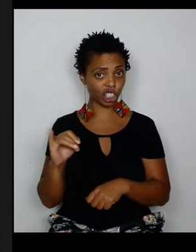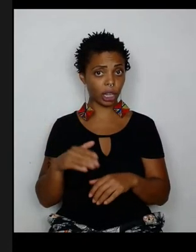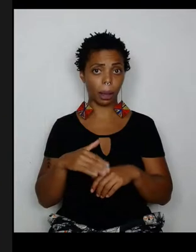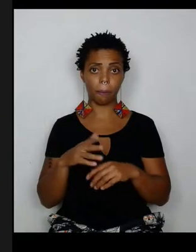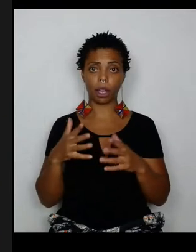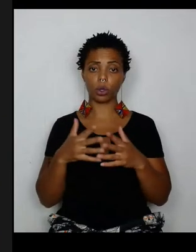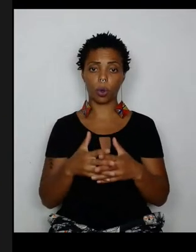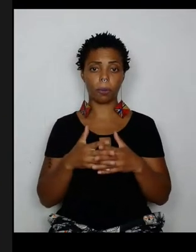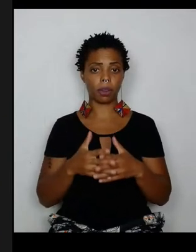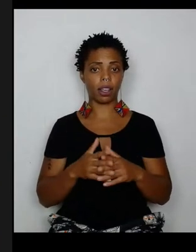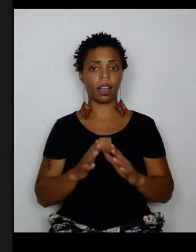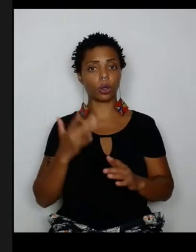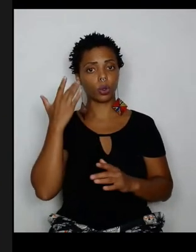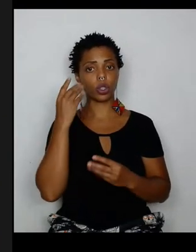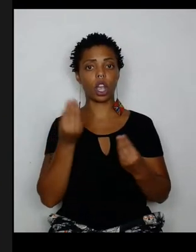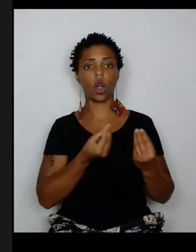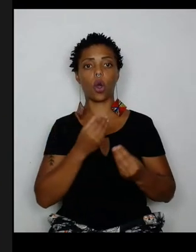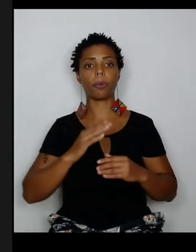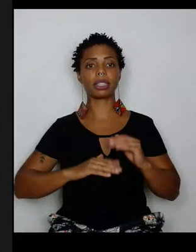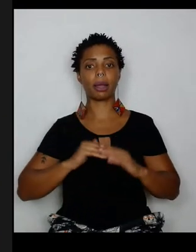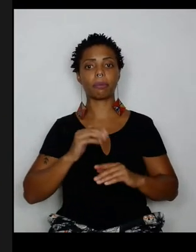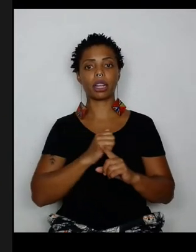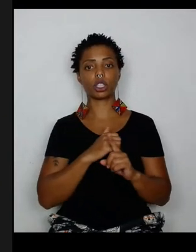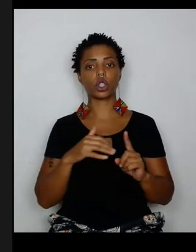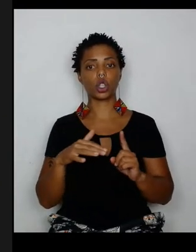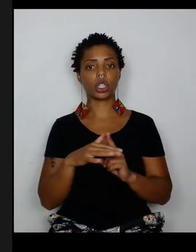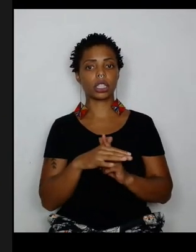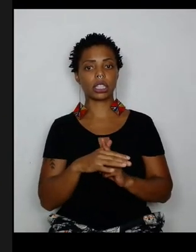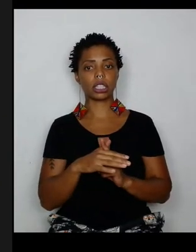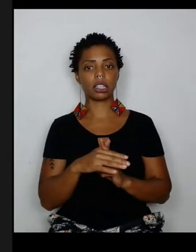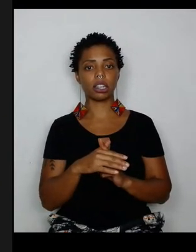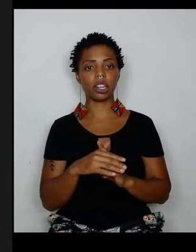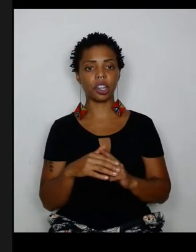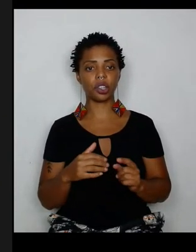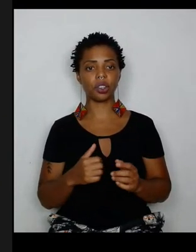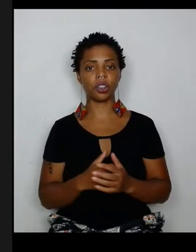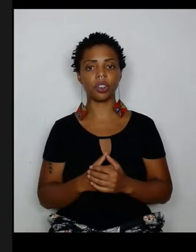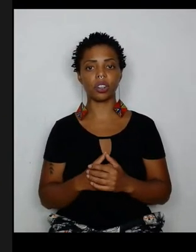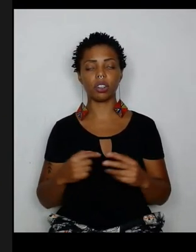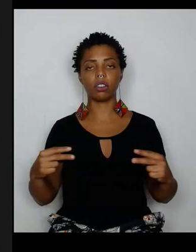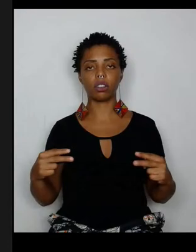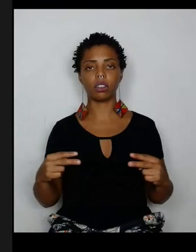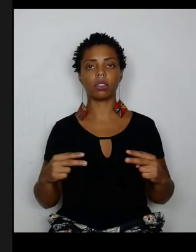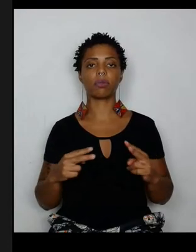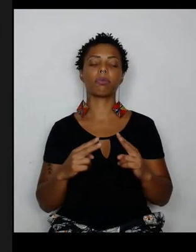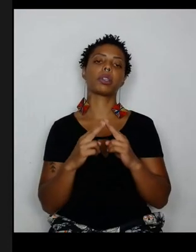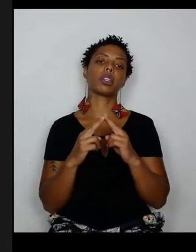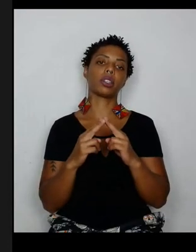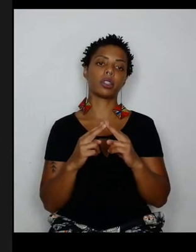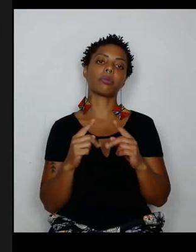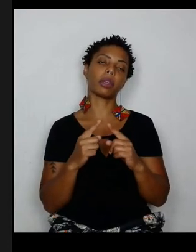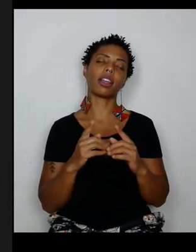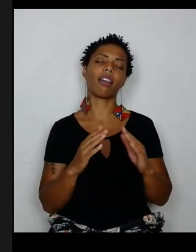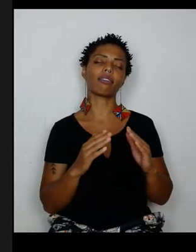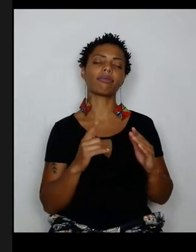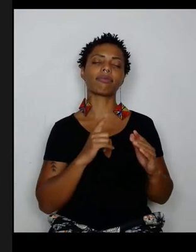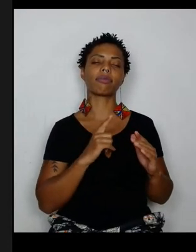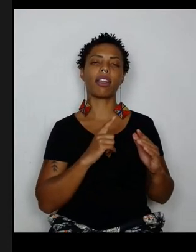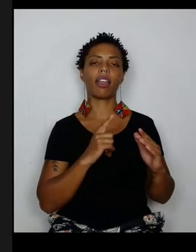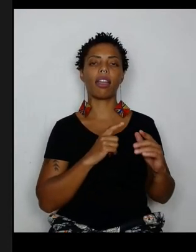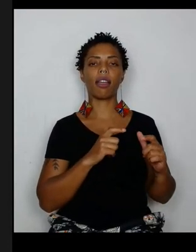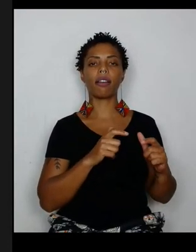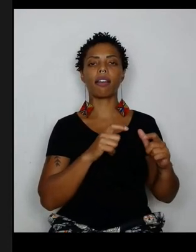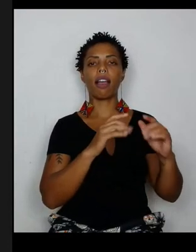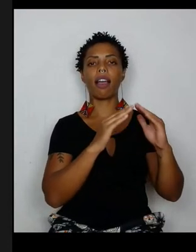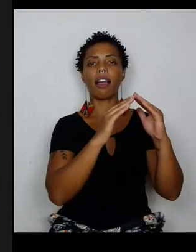four houses in papiti which we know he regularly um patronized